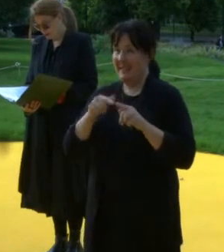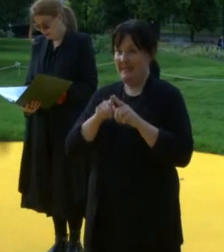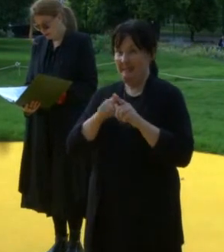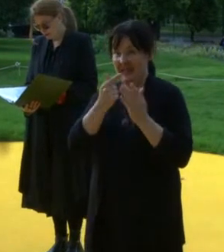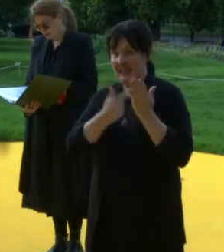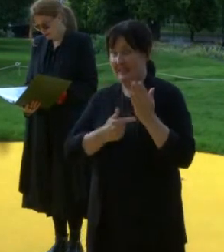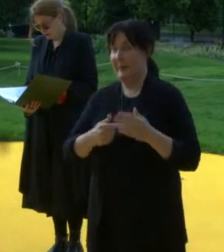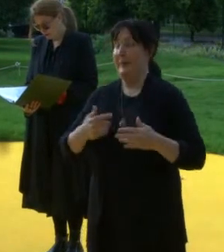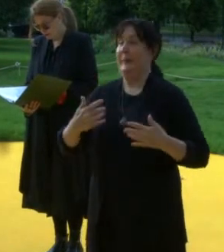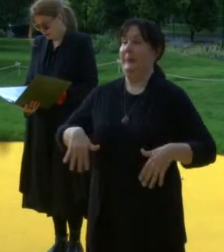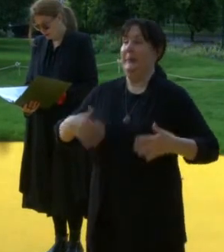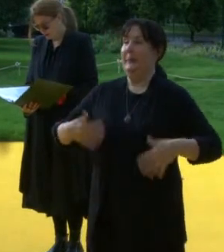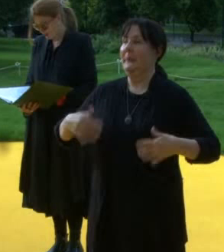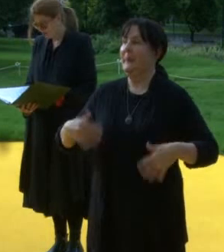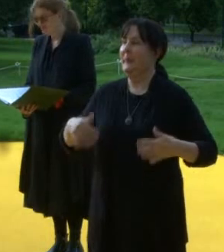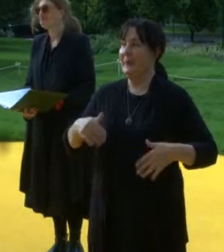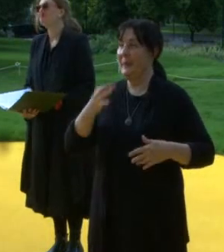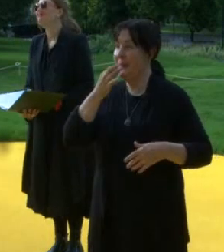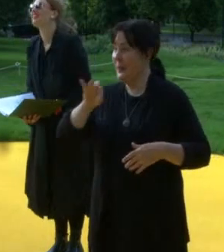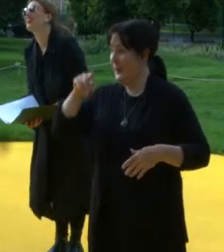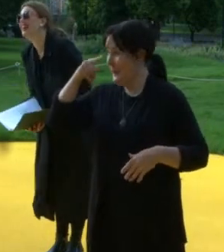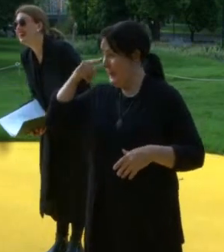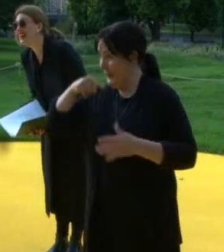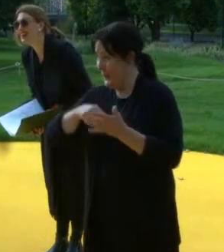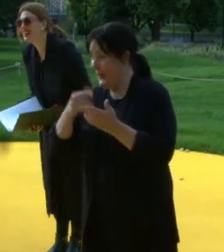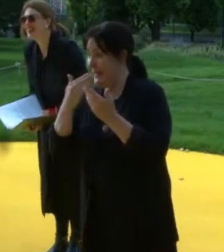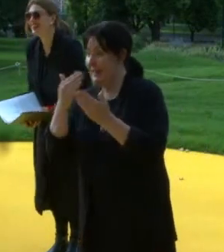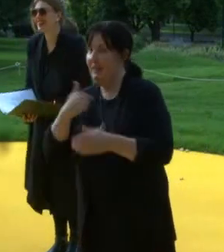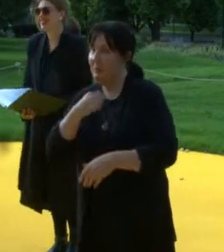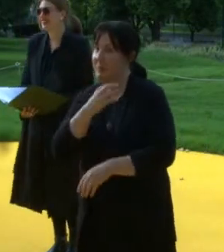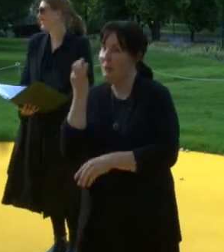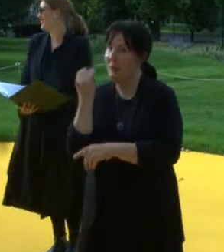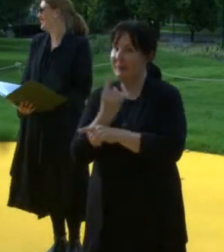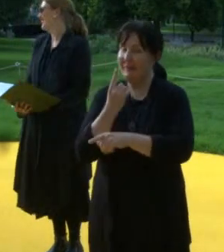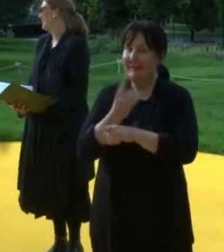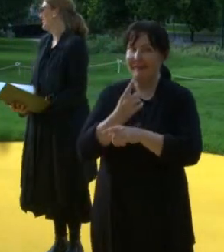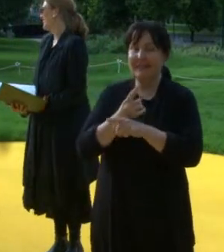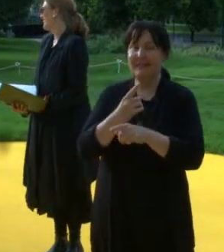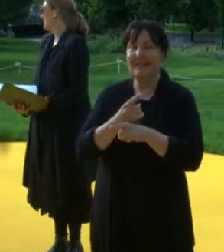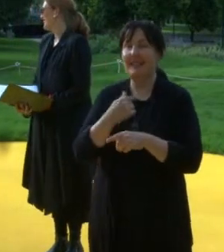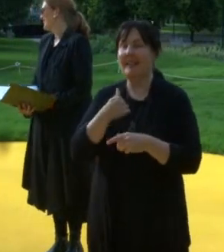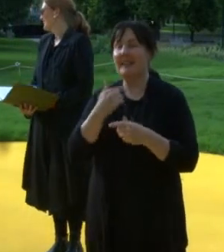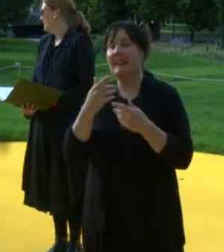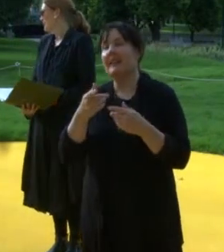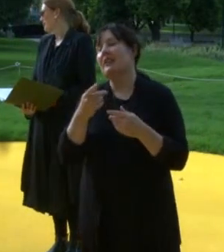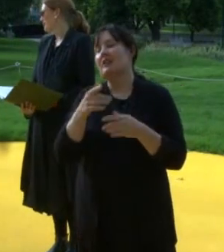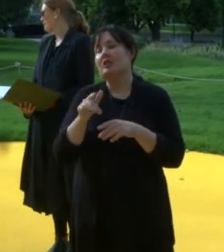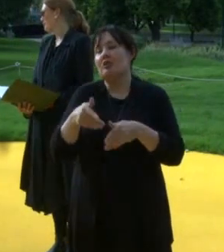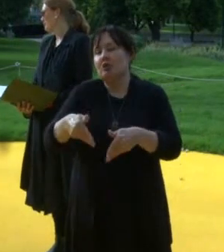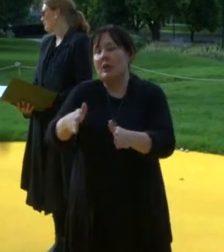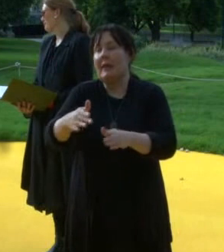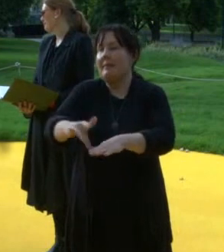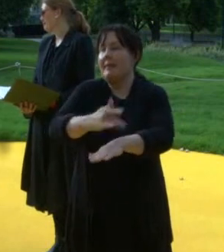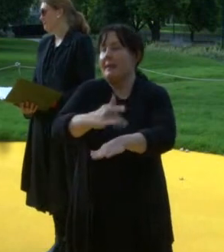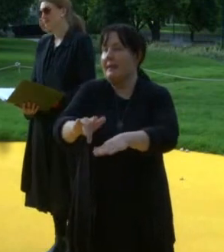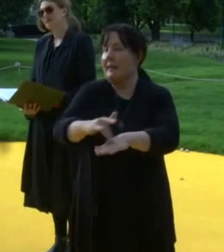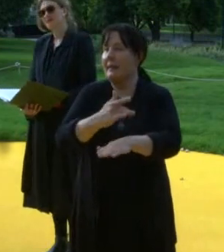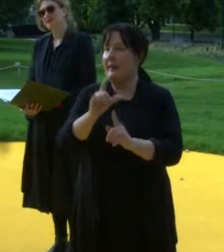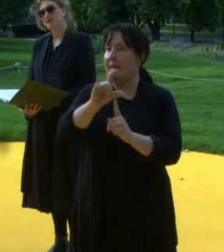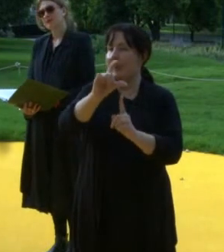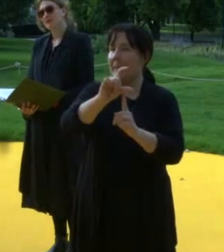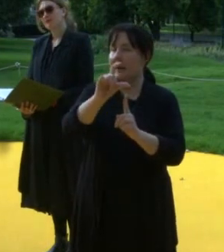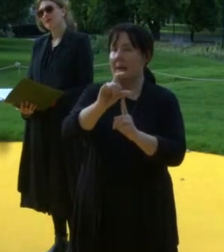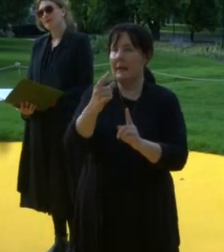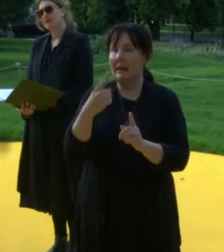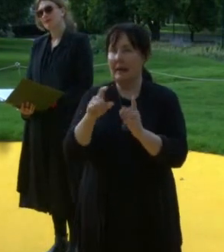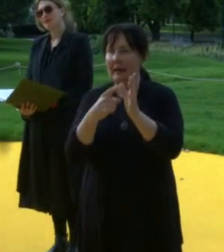Come on, Dylan, don't be boring. We have to thank the Street Theatre in Canberra, especially Caroline Stace, the artistic director,